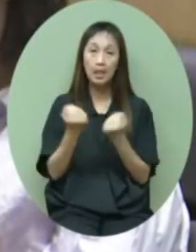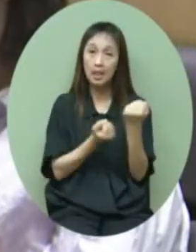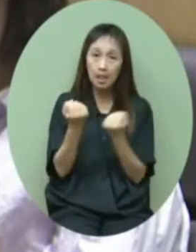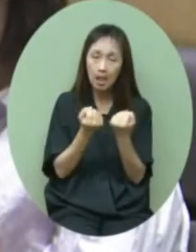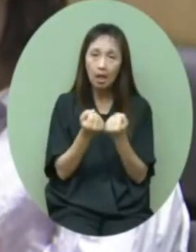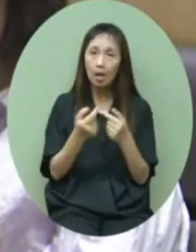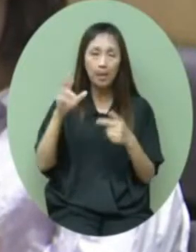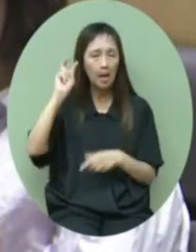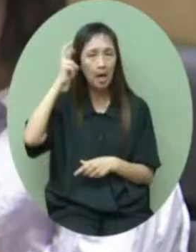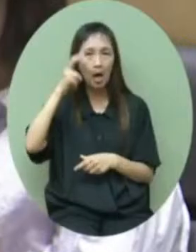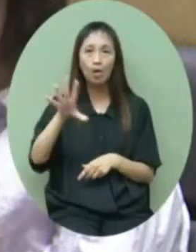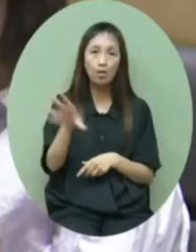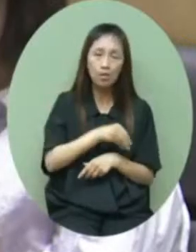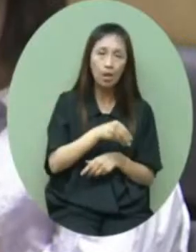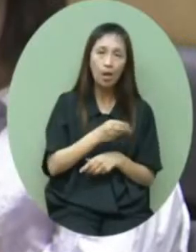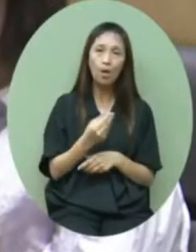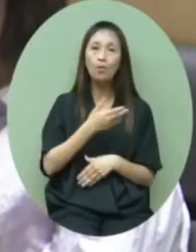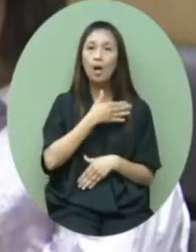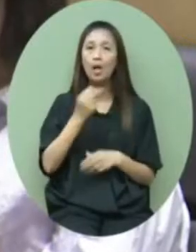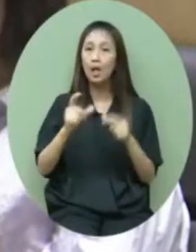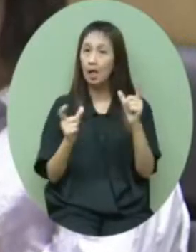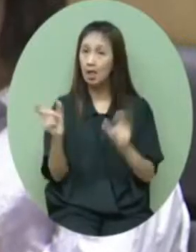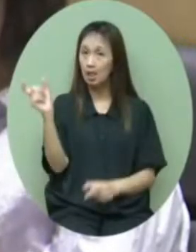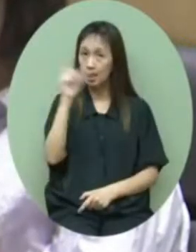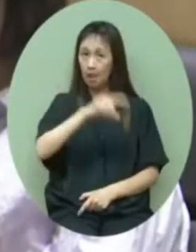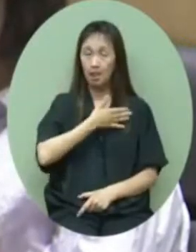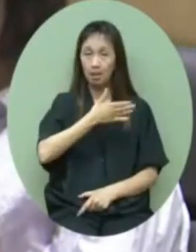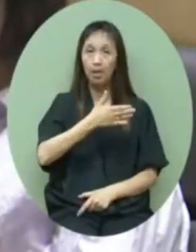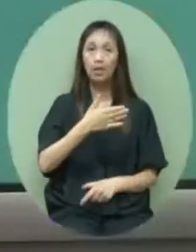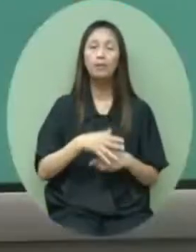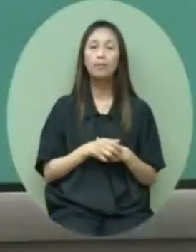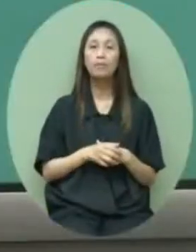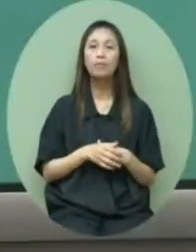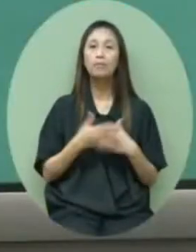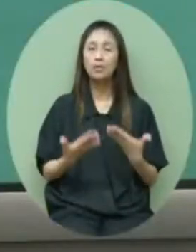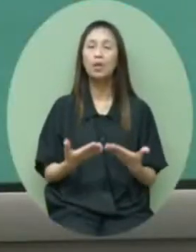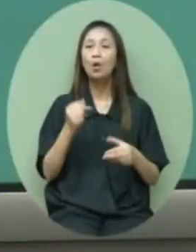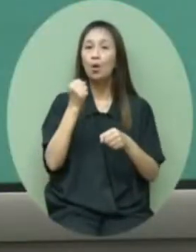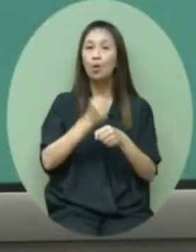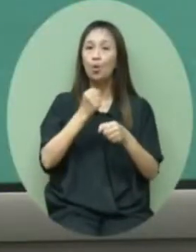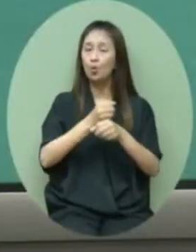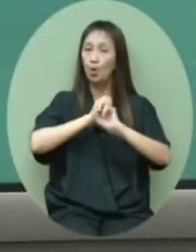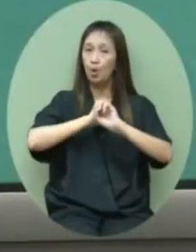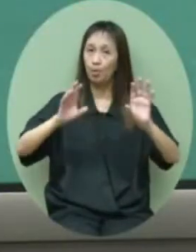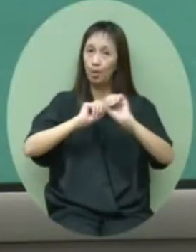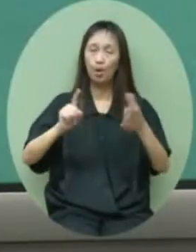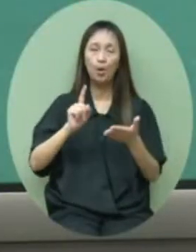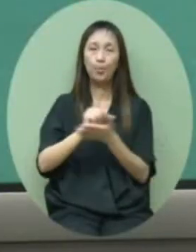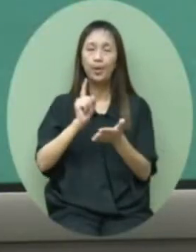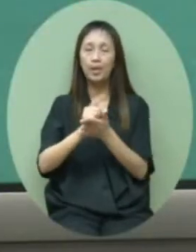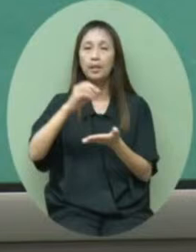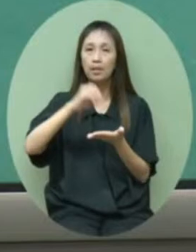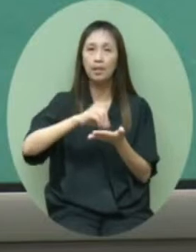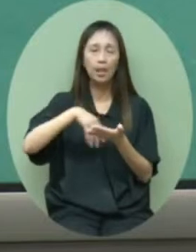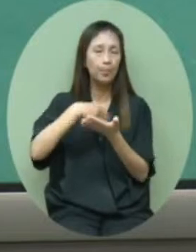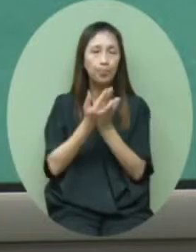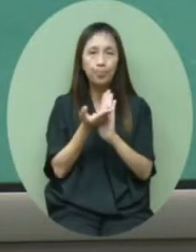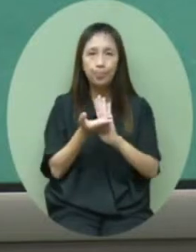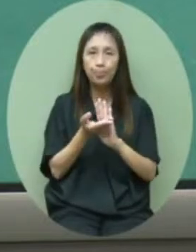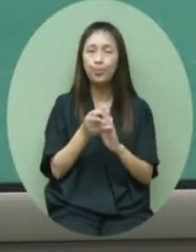to buy back the taxi licenses at the cost of $5 million each, and they will resolve all